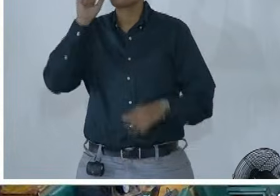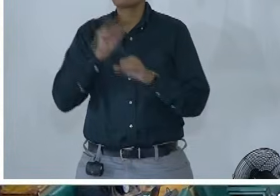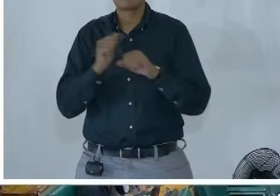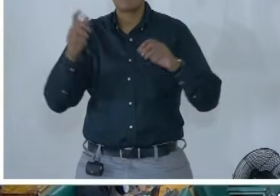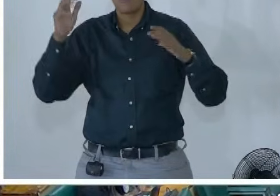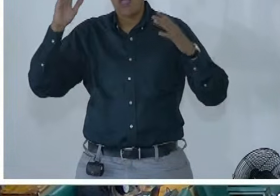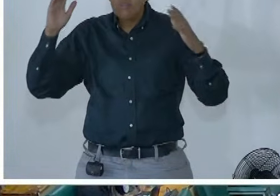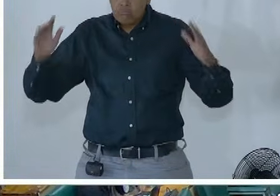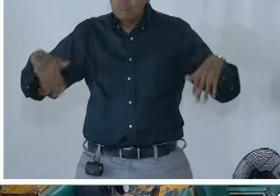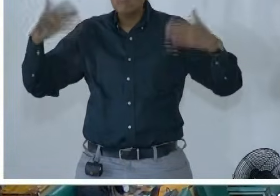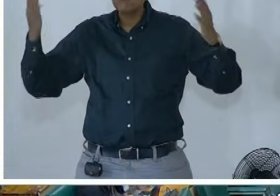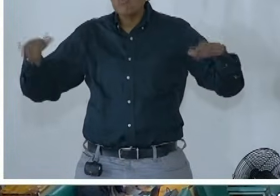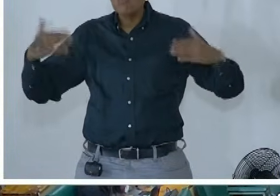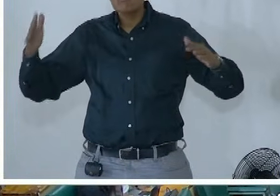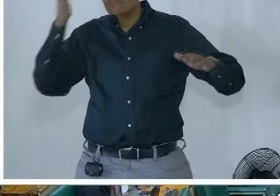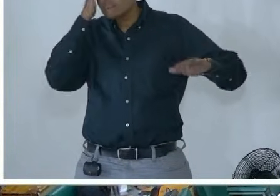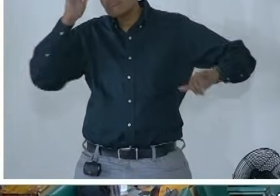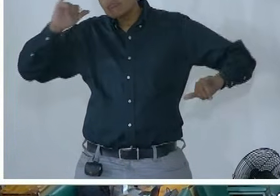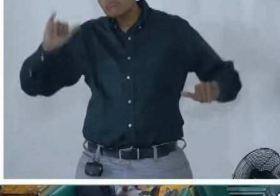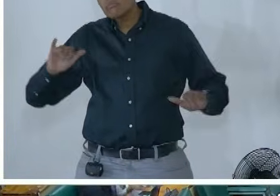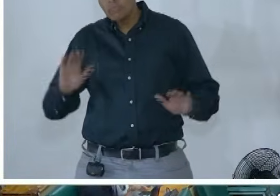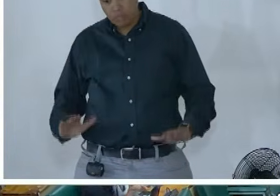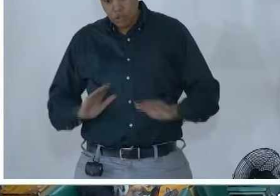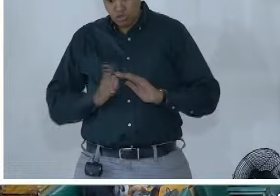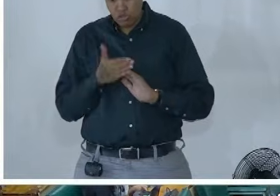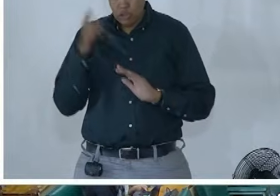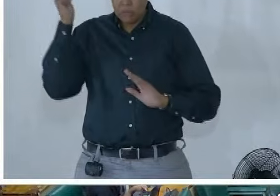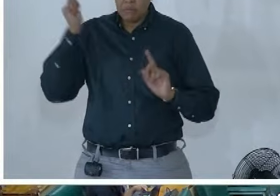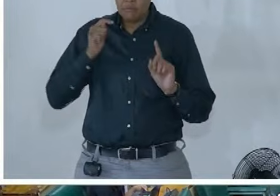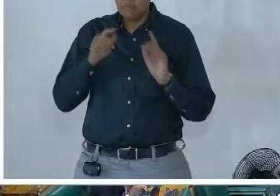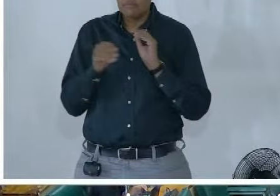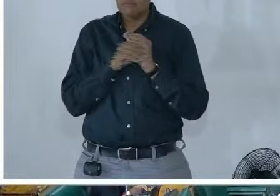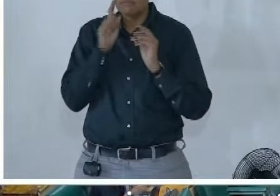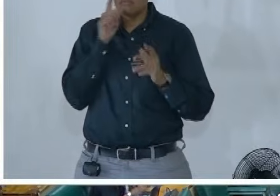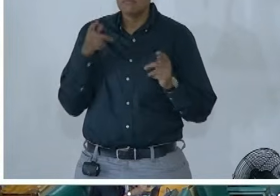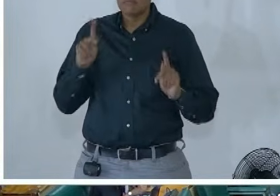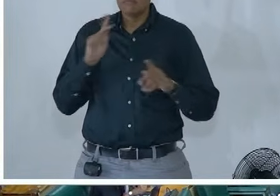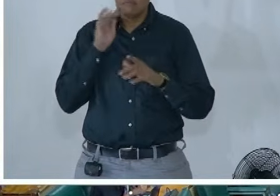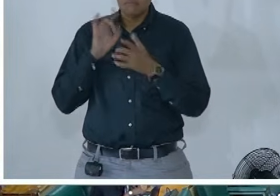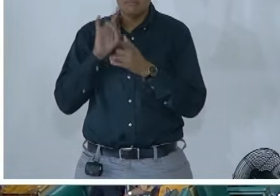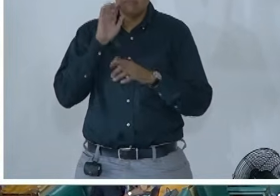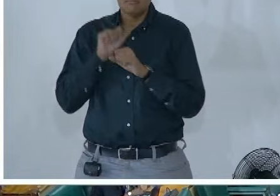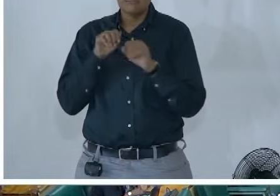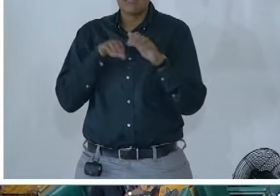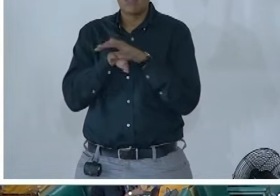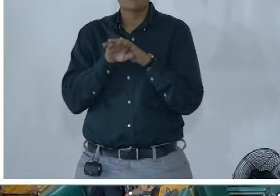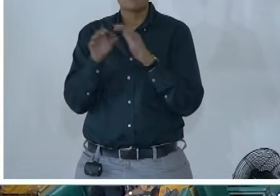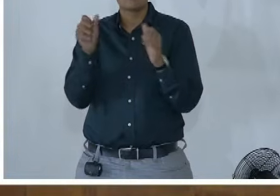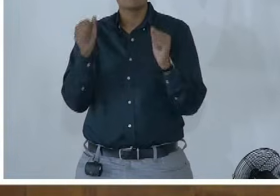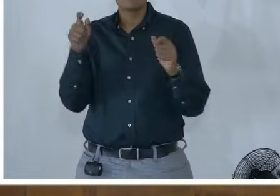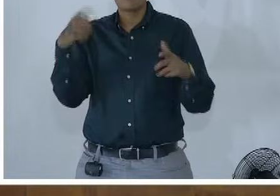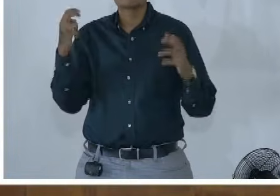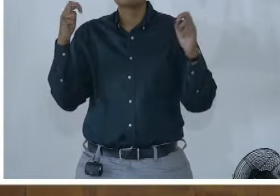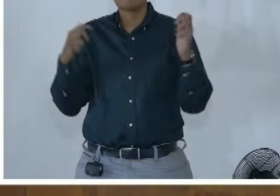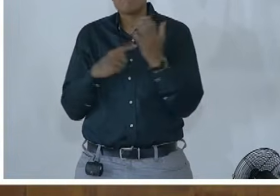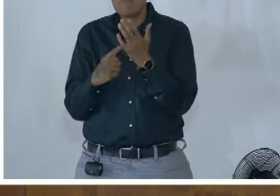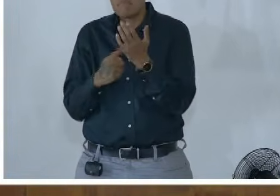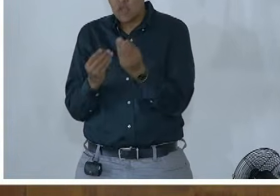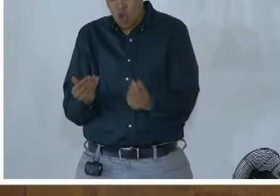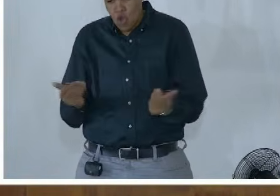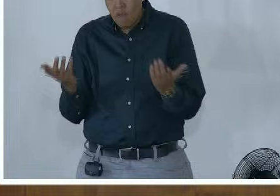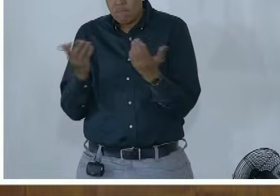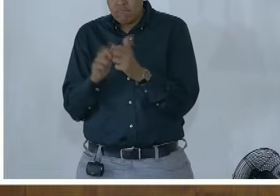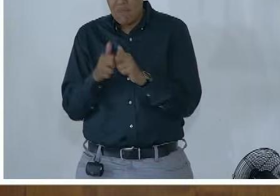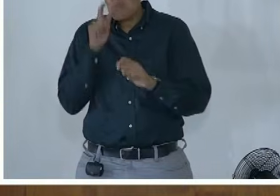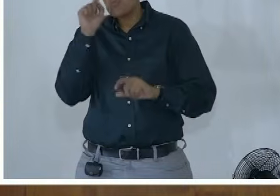habitually resident in Jamaica being permitted to access mediation under